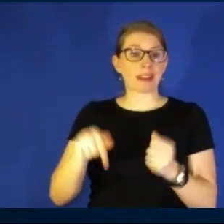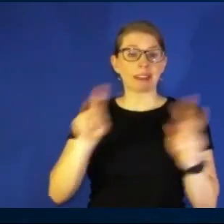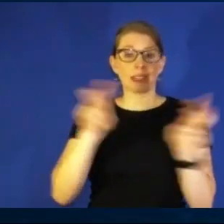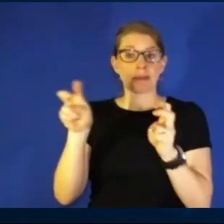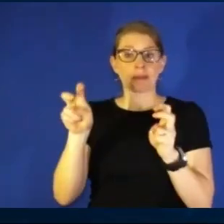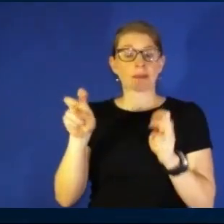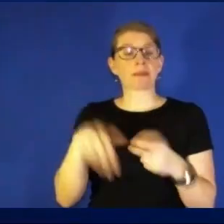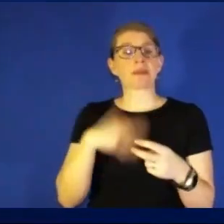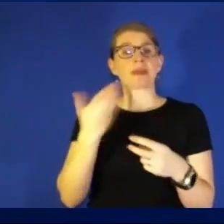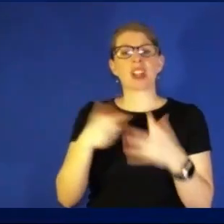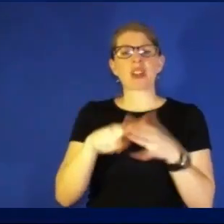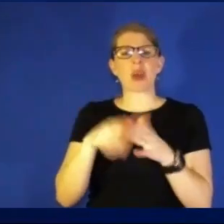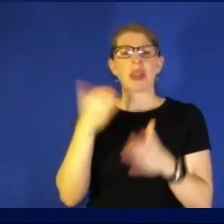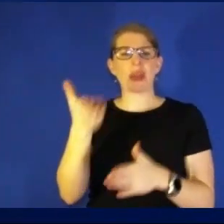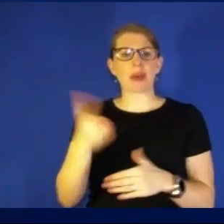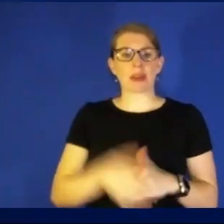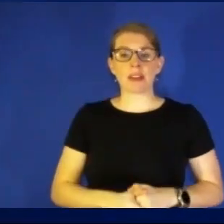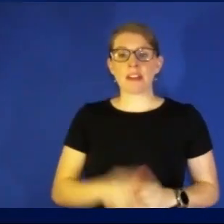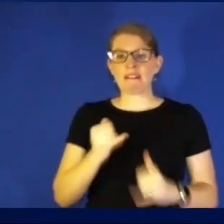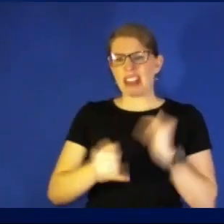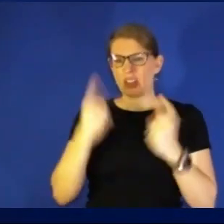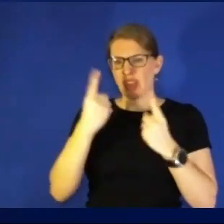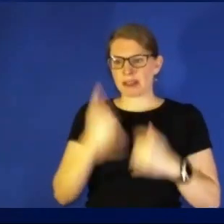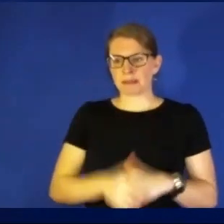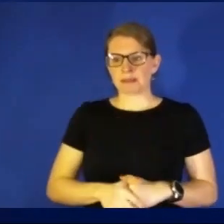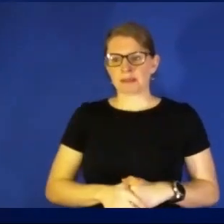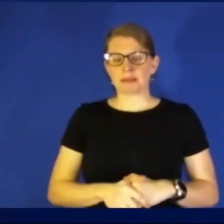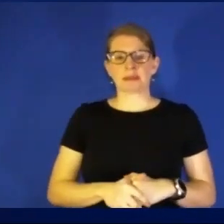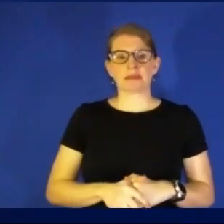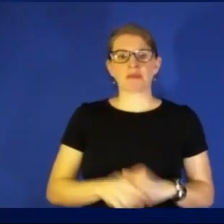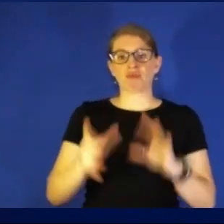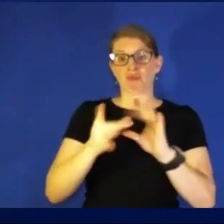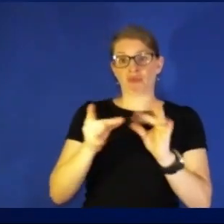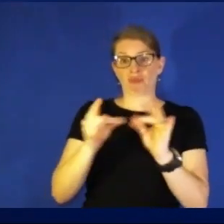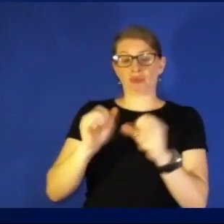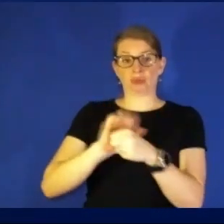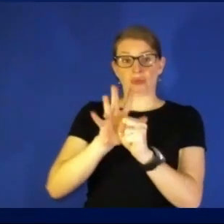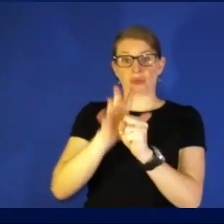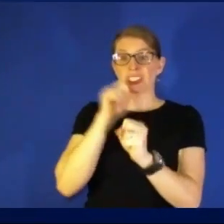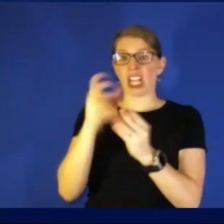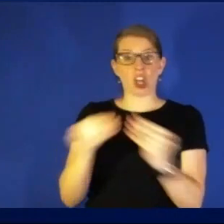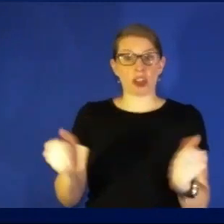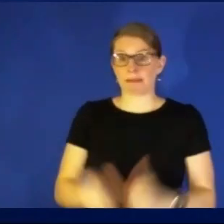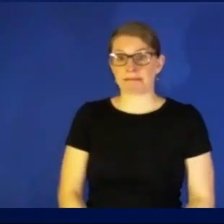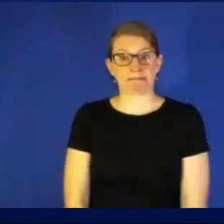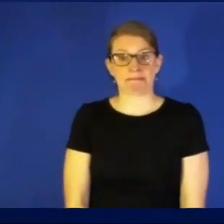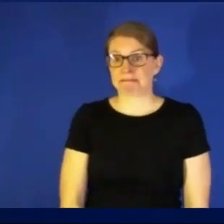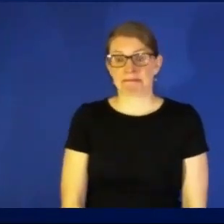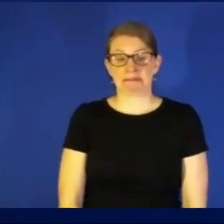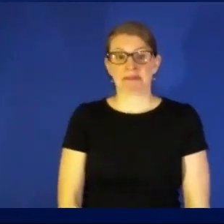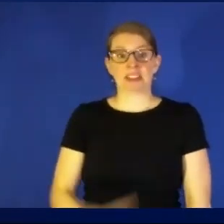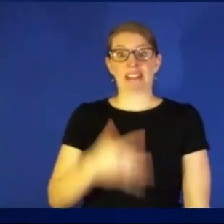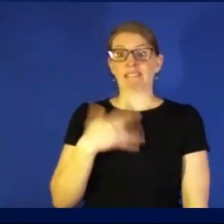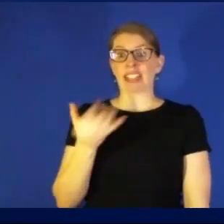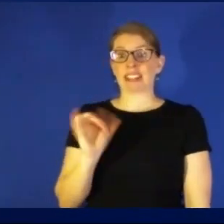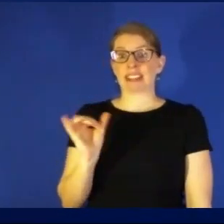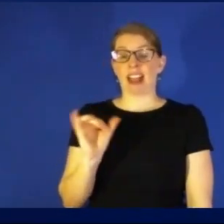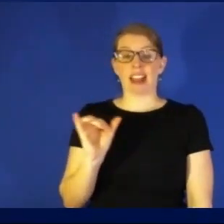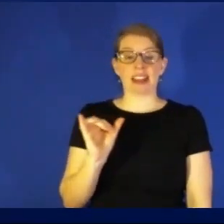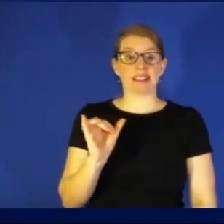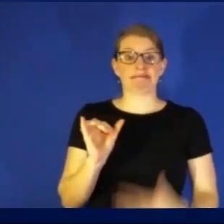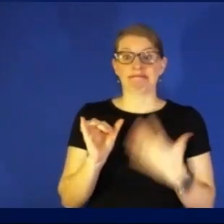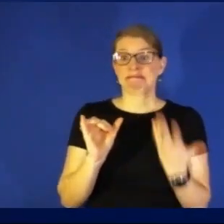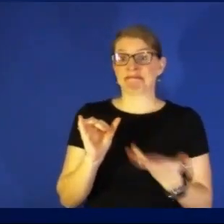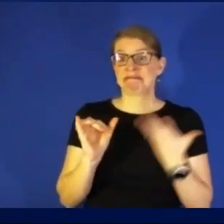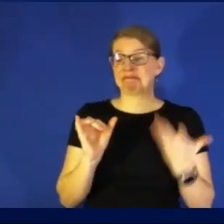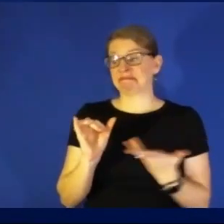I'll start with you. I think I would just say we know that COVID's not gone, and it feels like it's not as